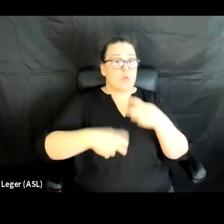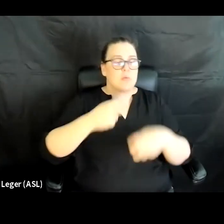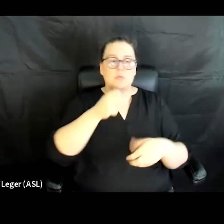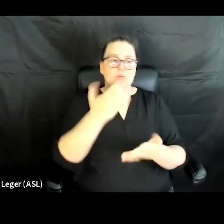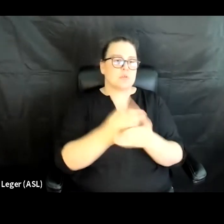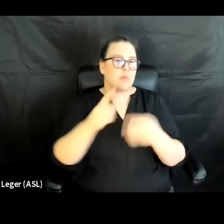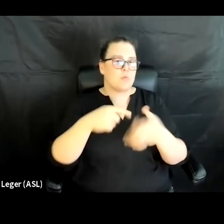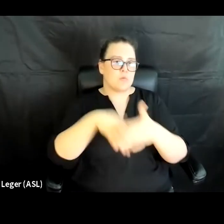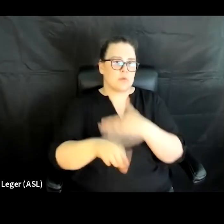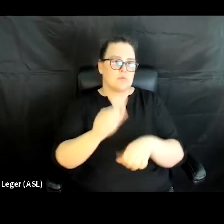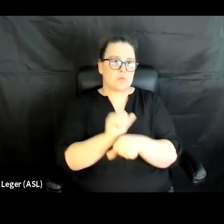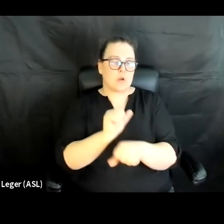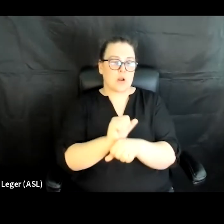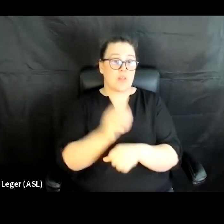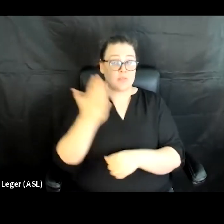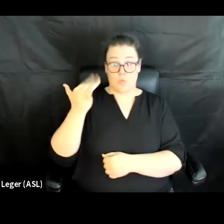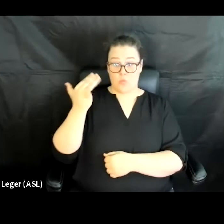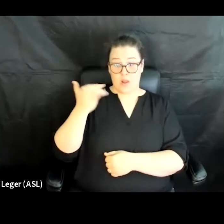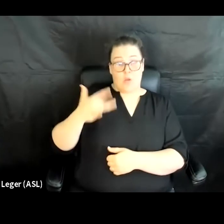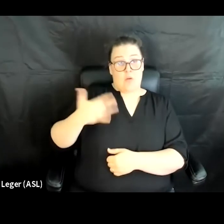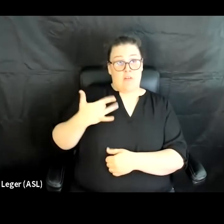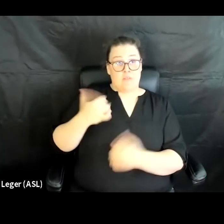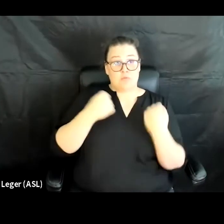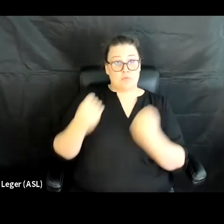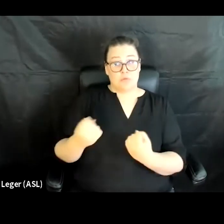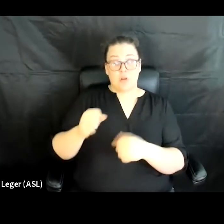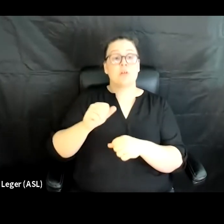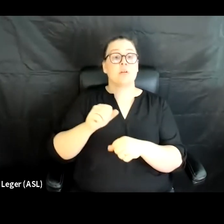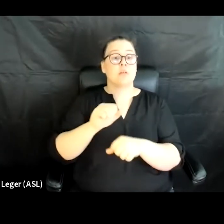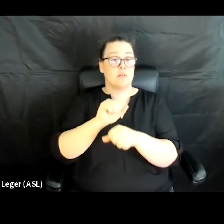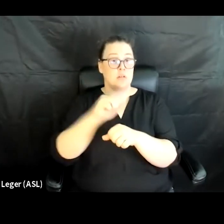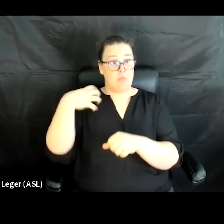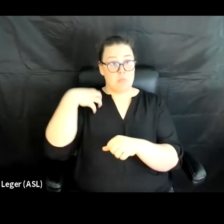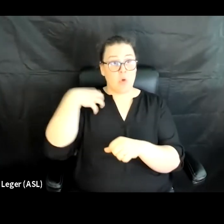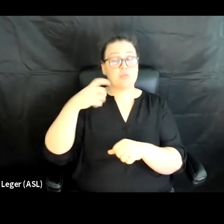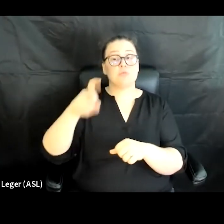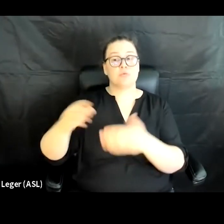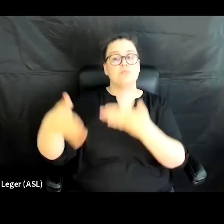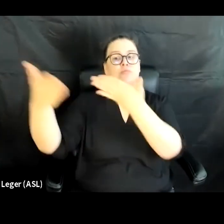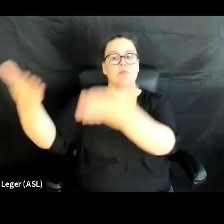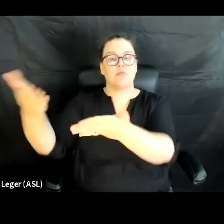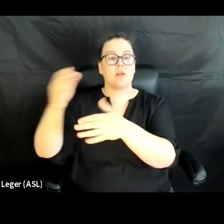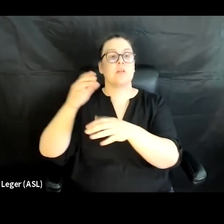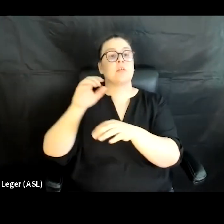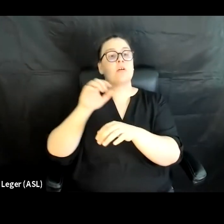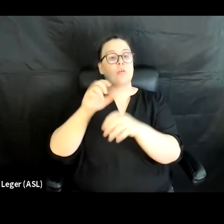we felt so strongly that employers should be given the resources they need to make them available to their